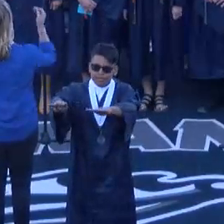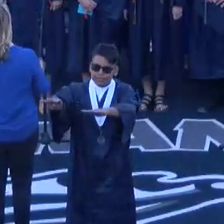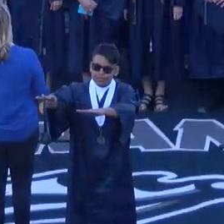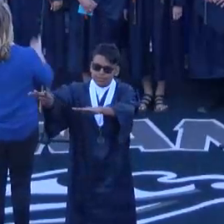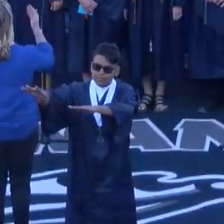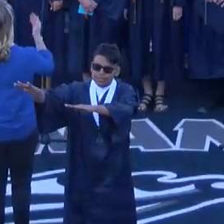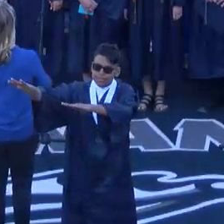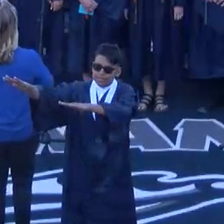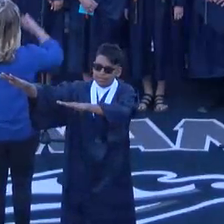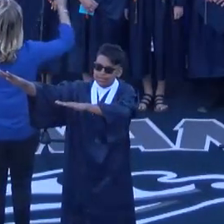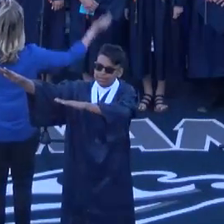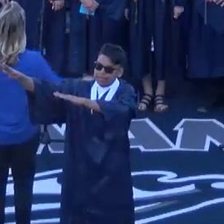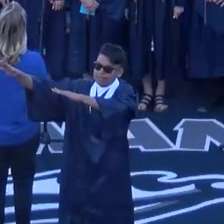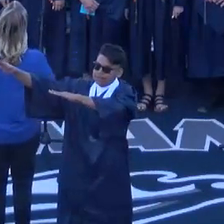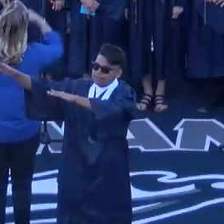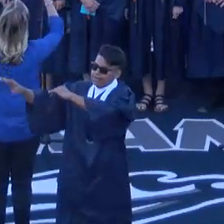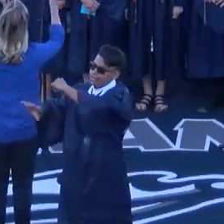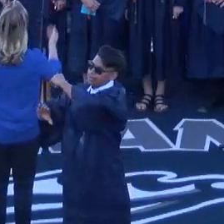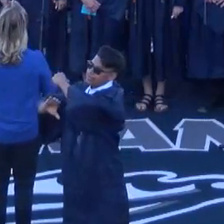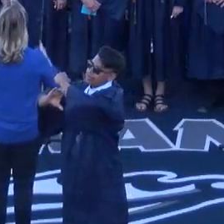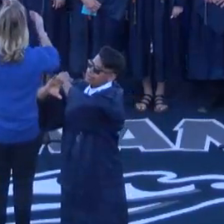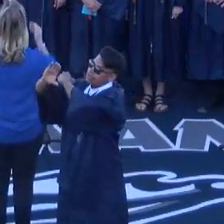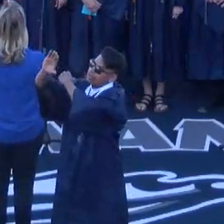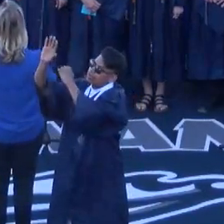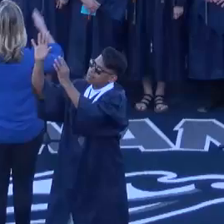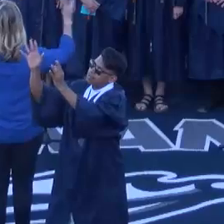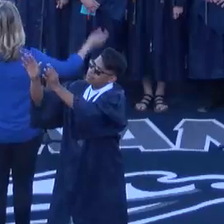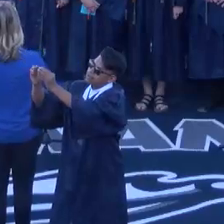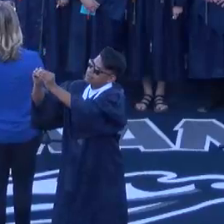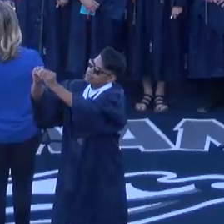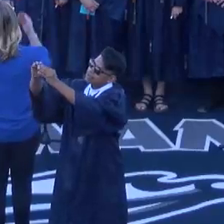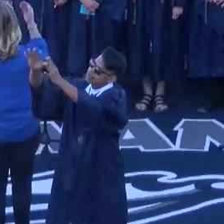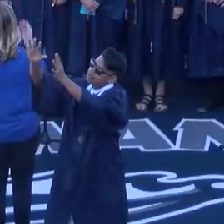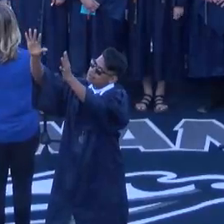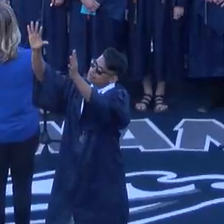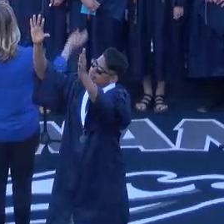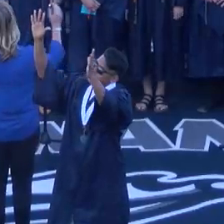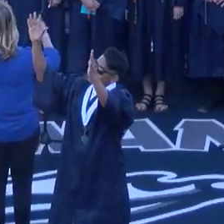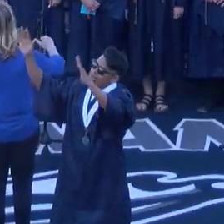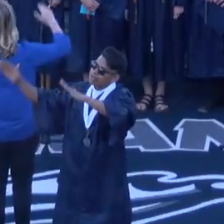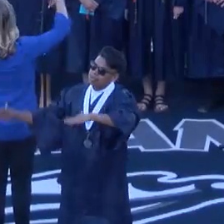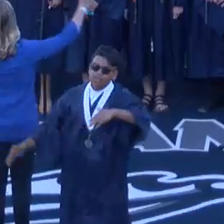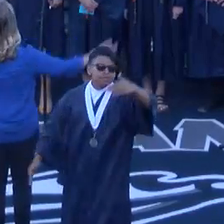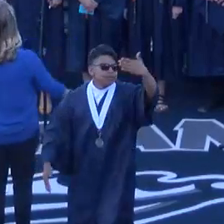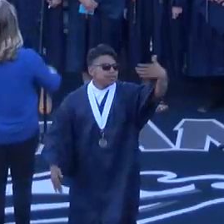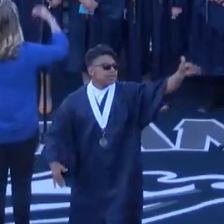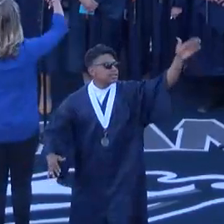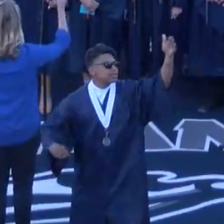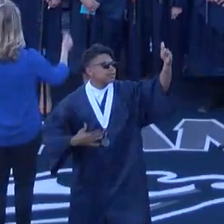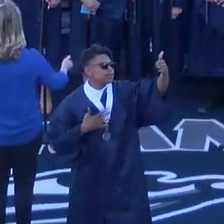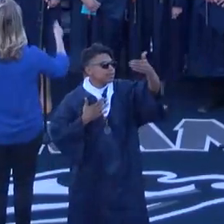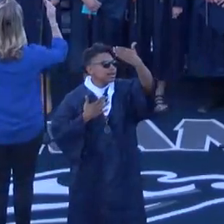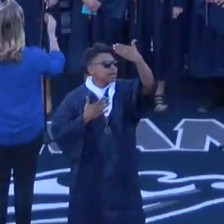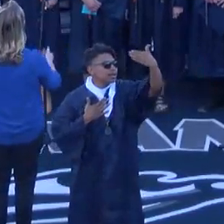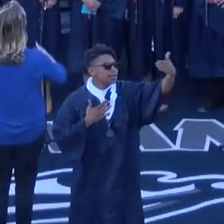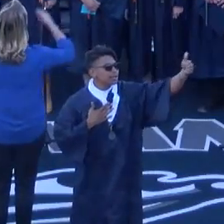Can you see by the dawn's early light what